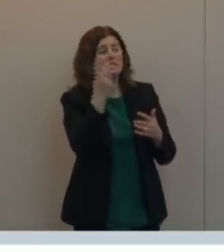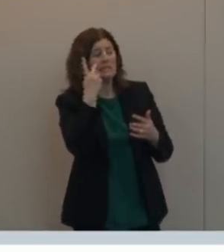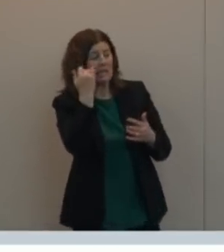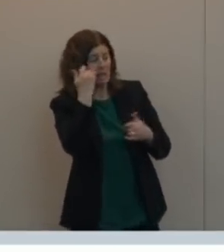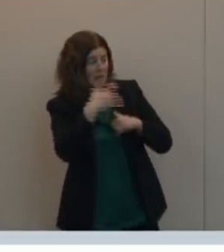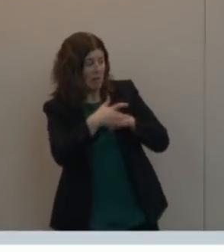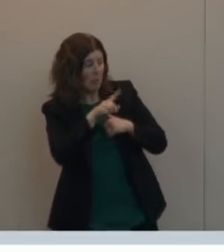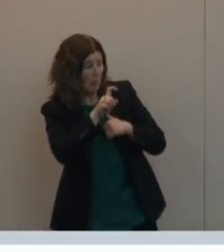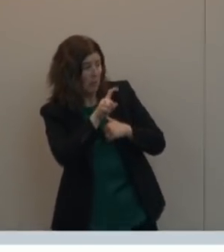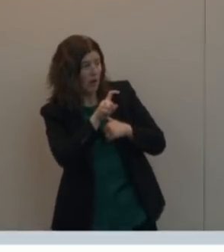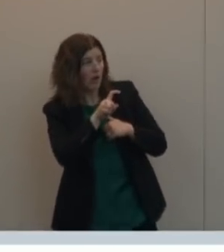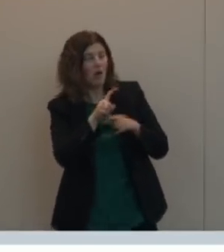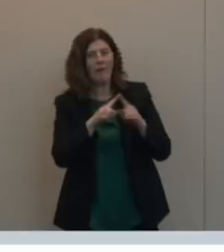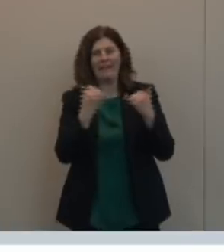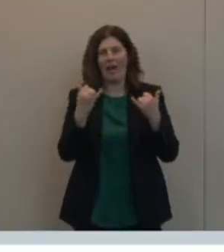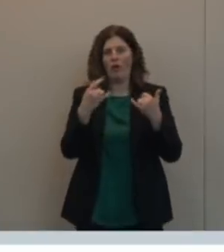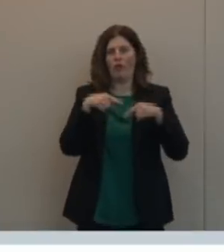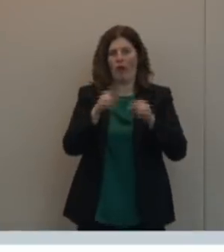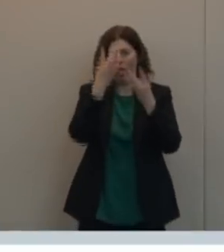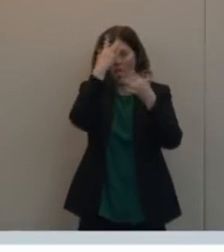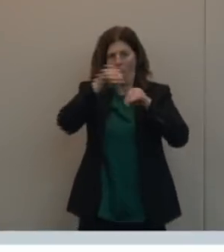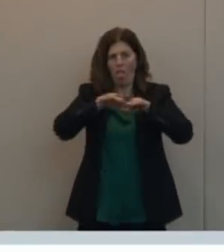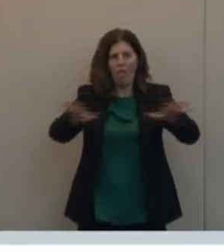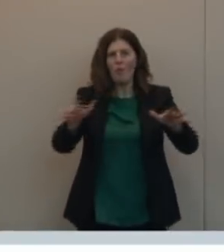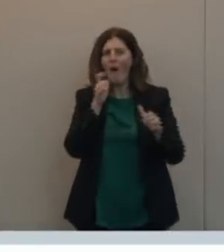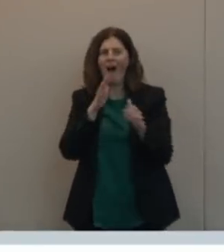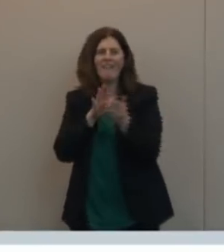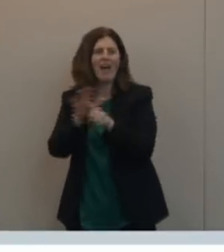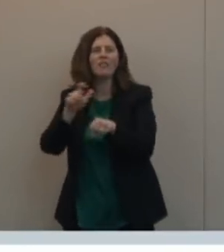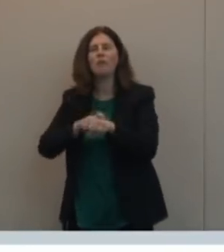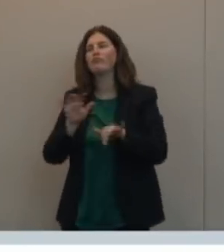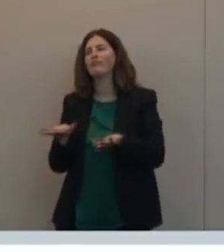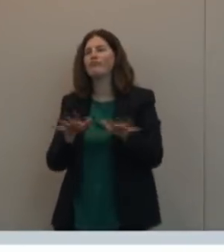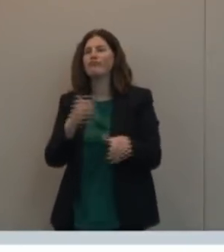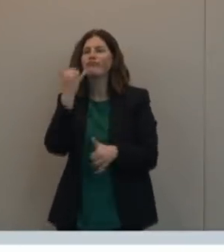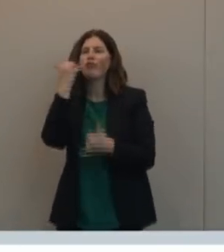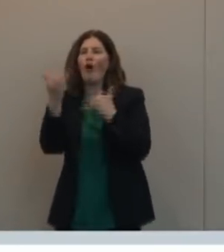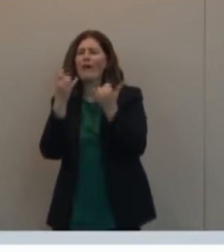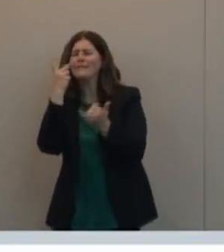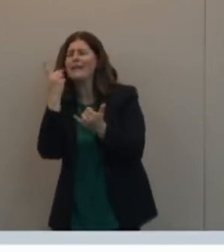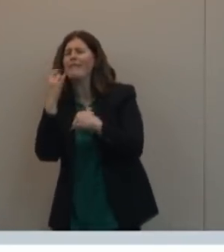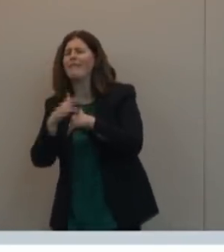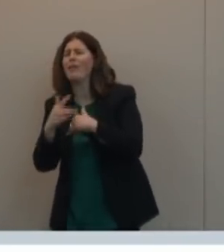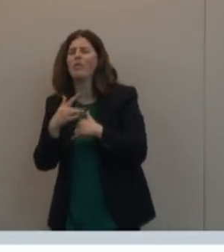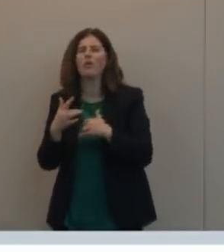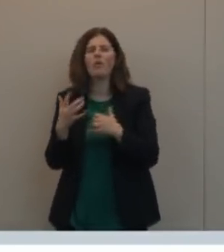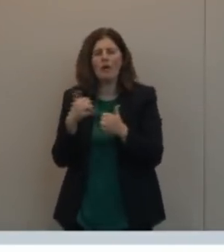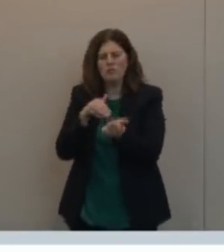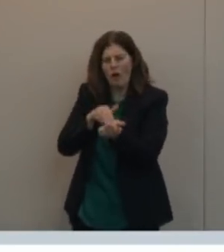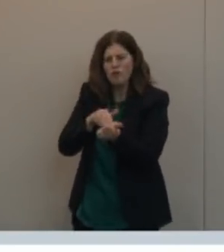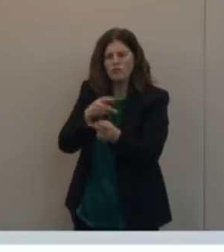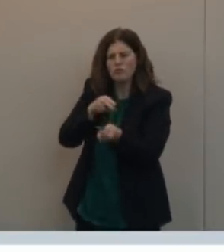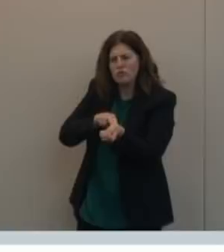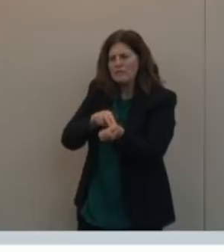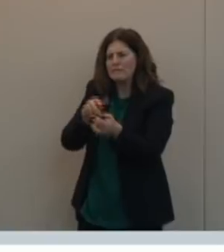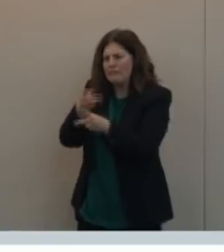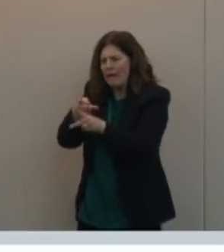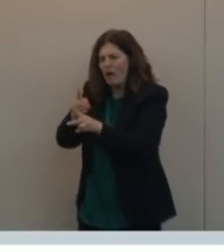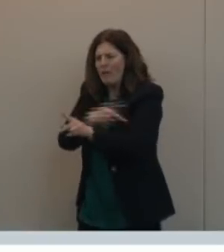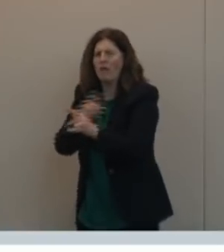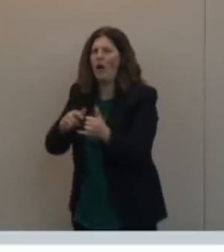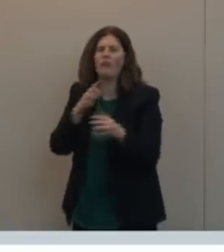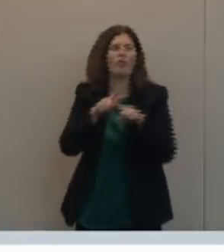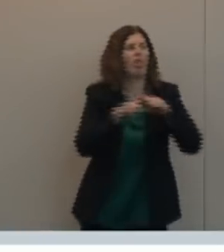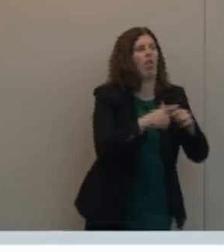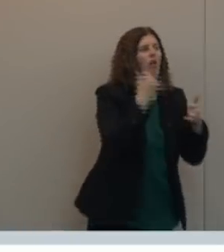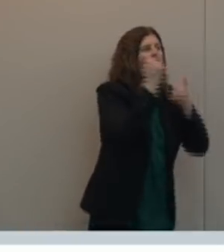was available. But in a pandemic, we don't have that time or resource. We want doctors and nurses taking care of patients and not making phone calls. And so